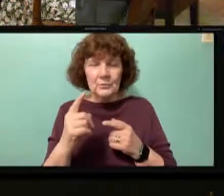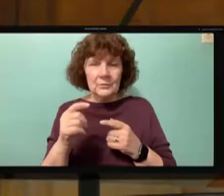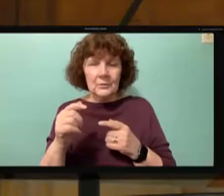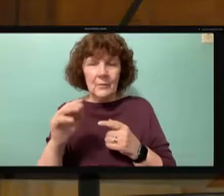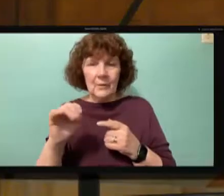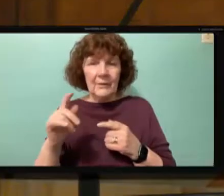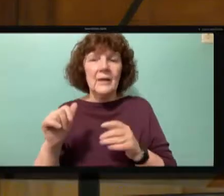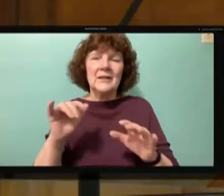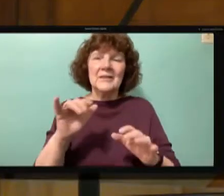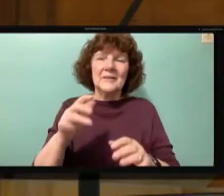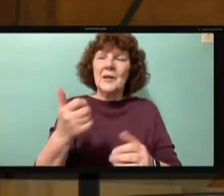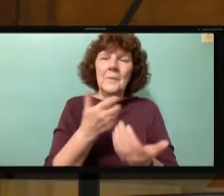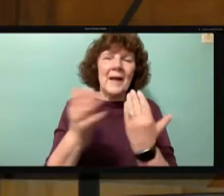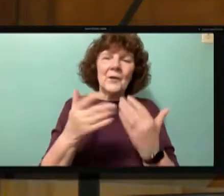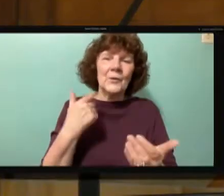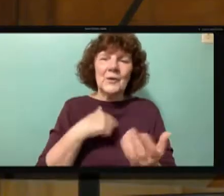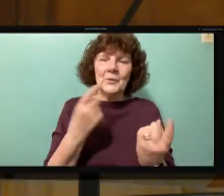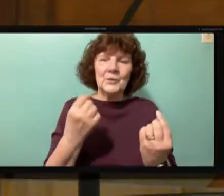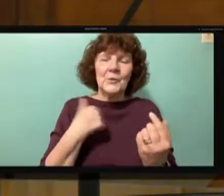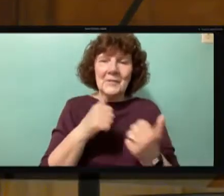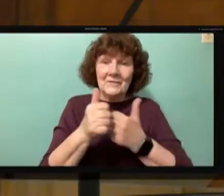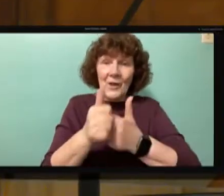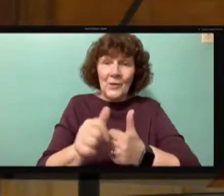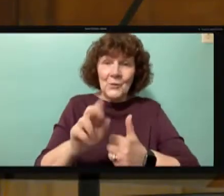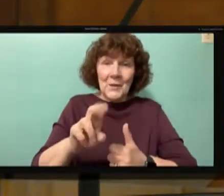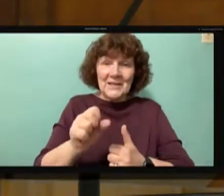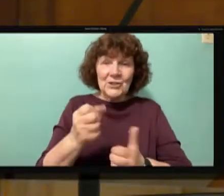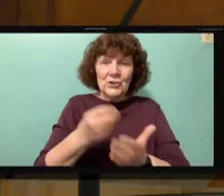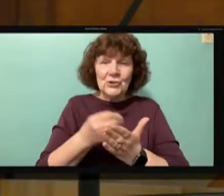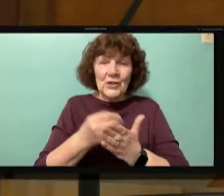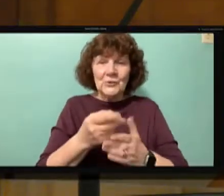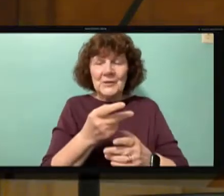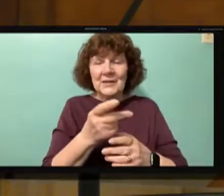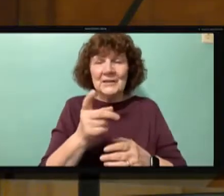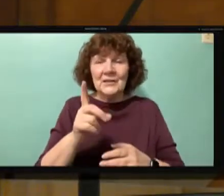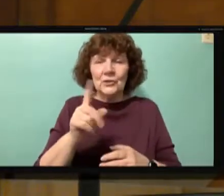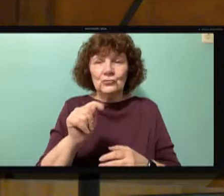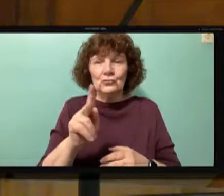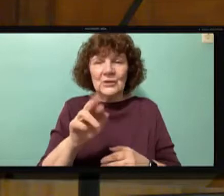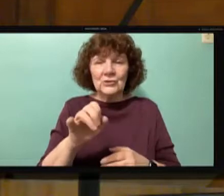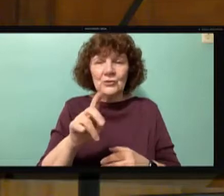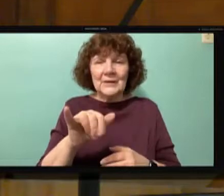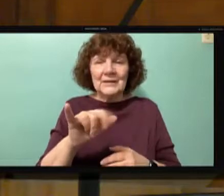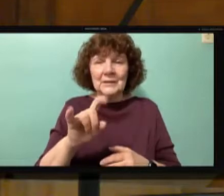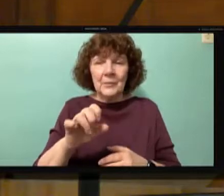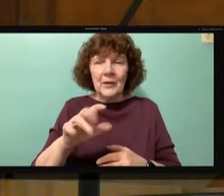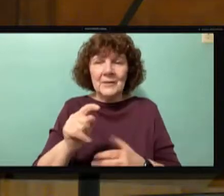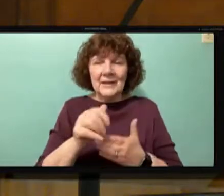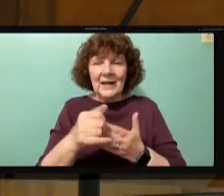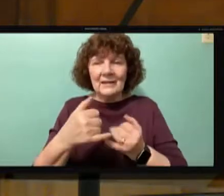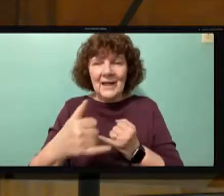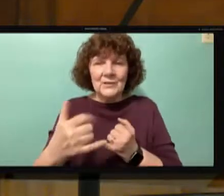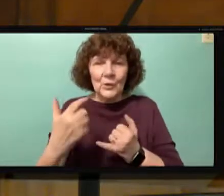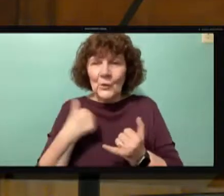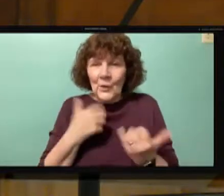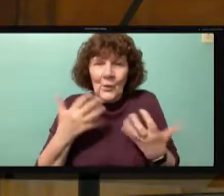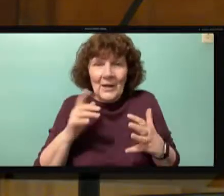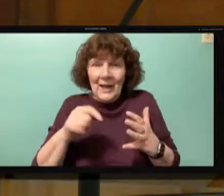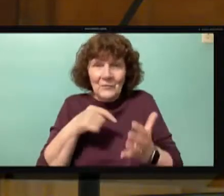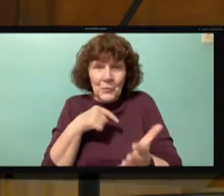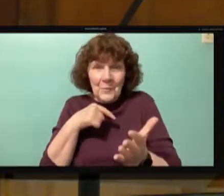have to make sure that we follow the United States Treasury Department guidelines. That's correct. So we do not have to pay the money back, right? I mean, that